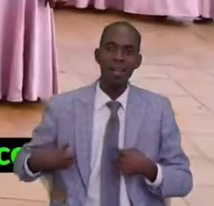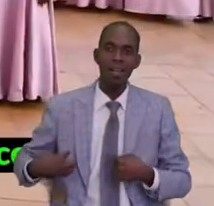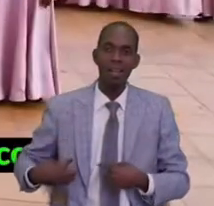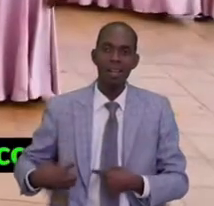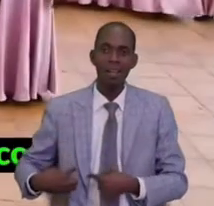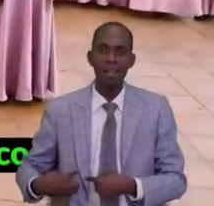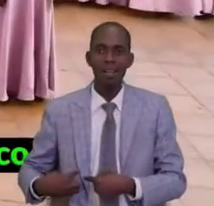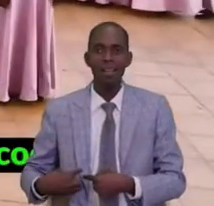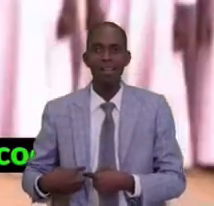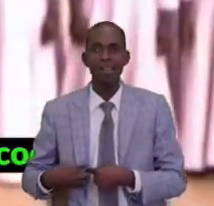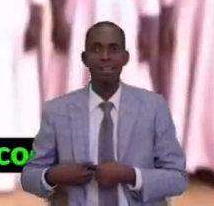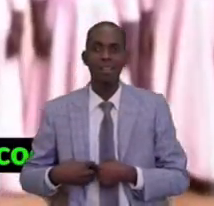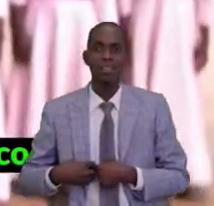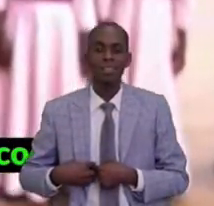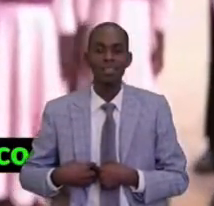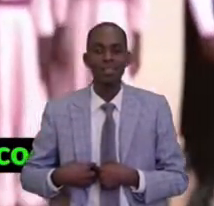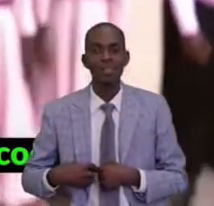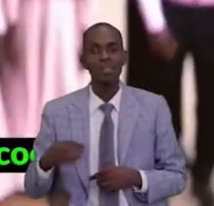heart.